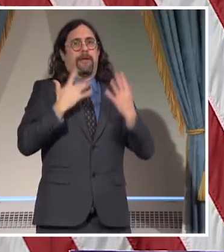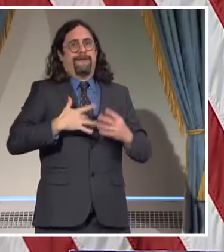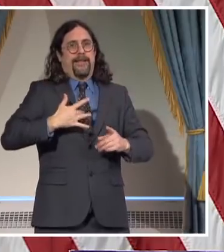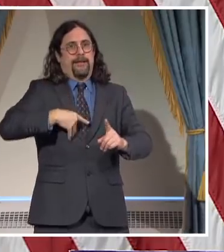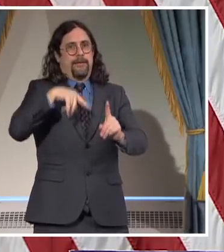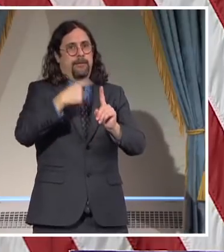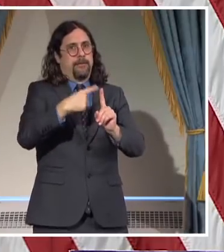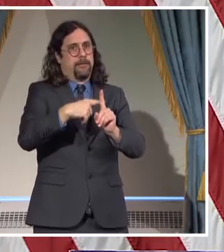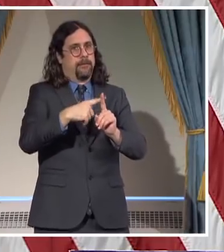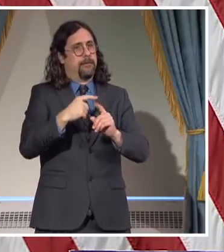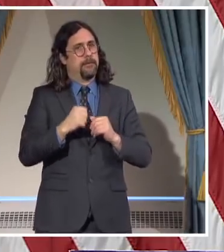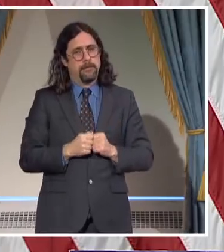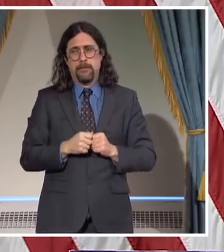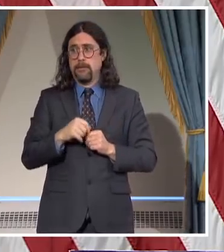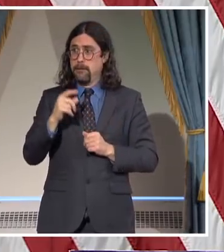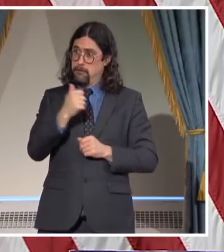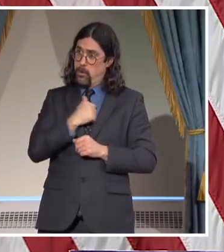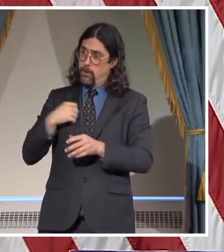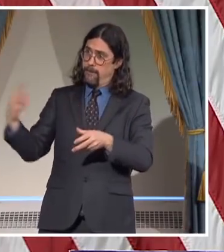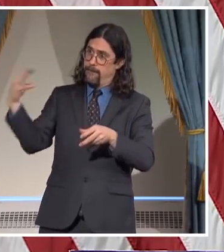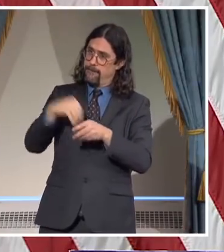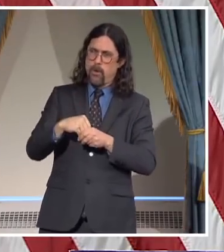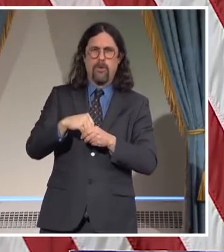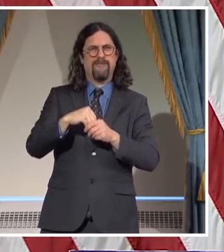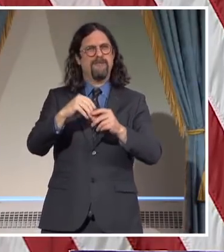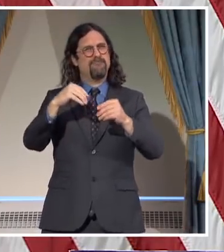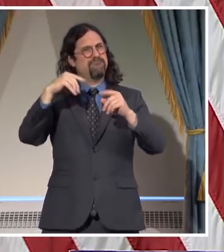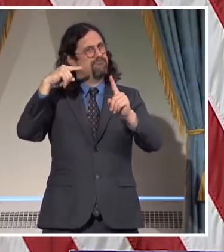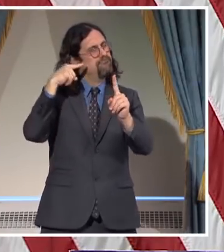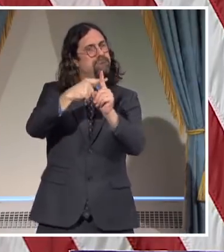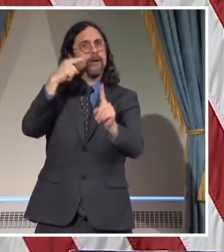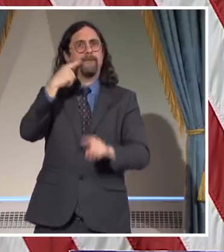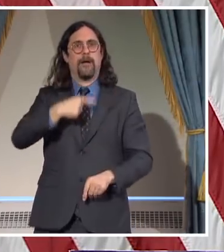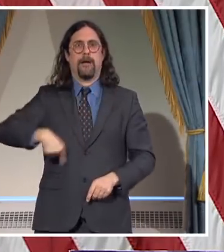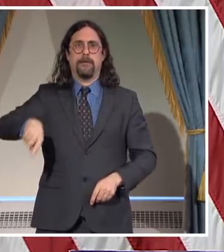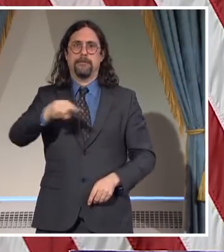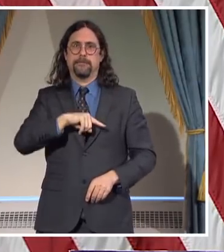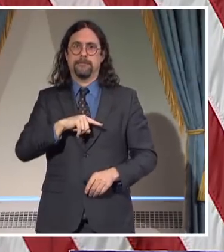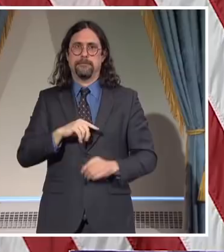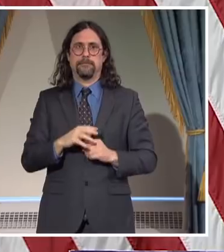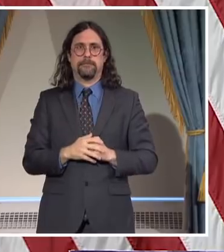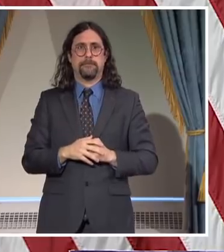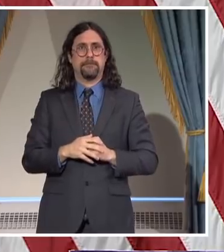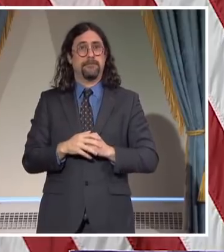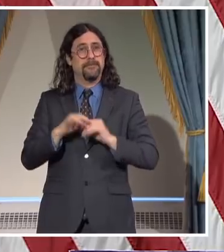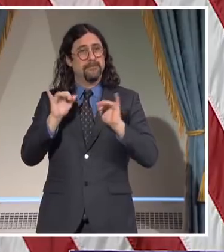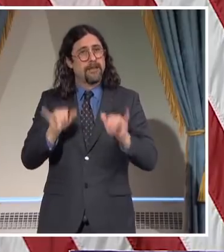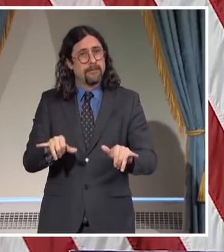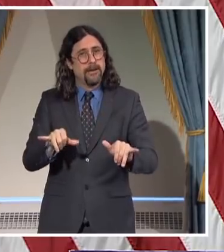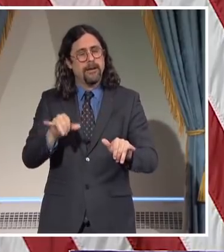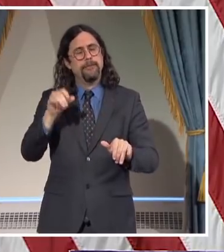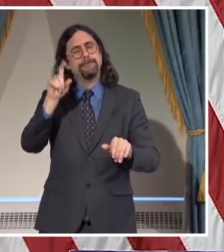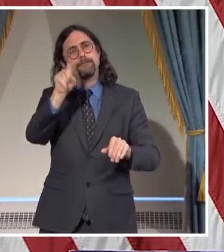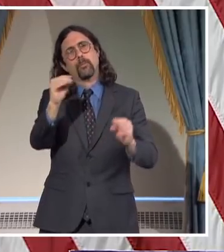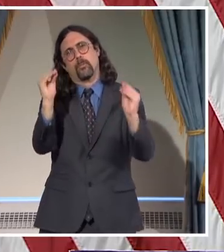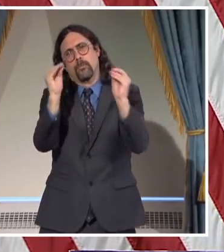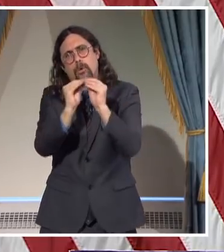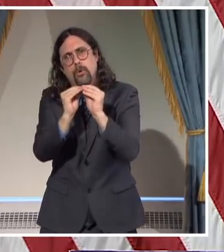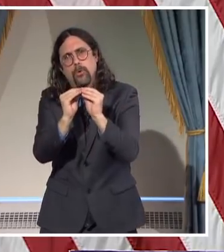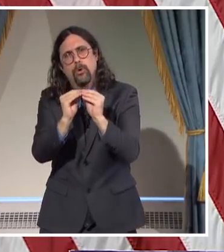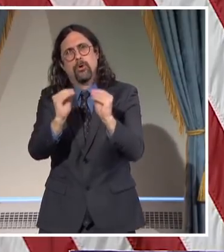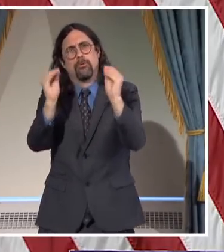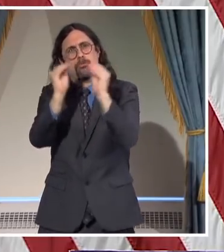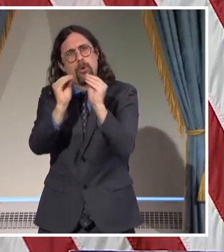it to go to a much, much higher level. And for the good of our nation, we need the military to be directly involved in